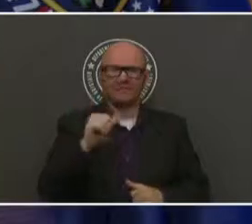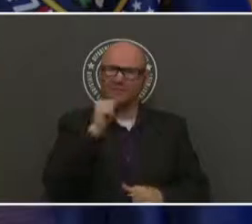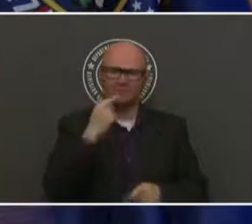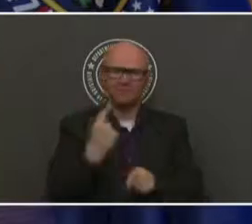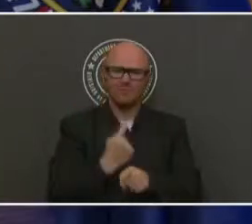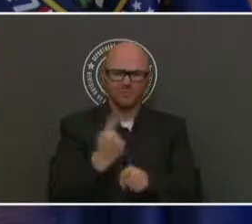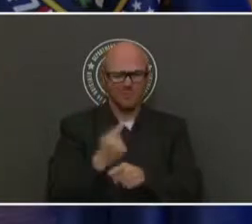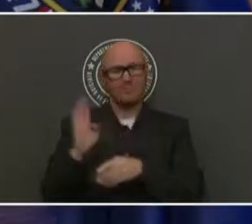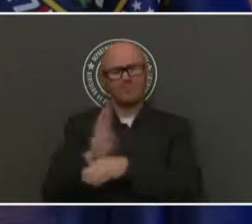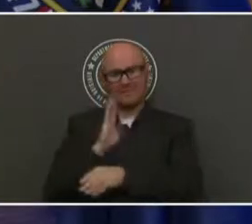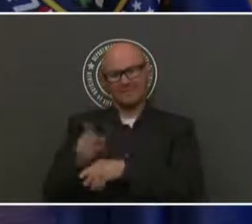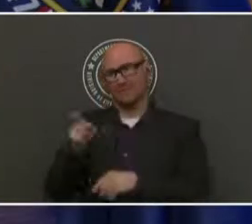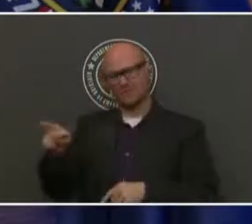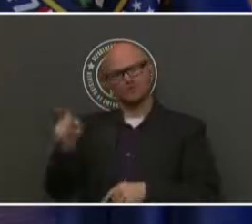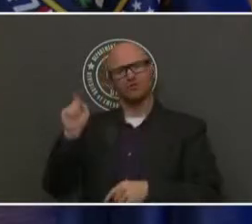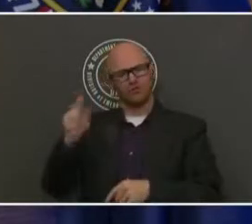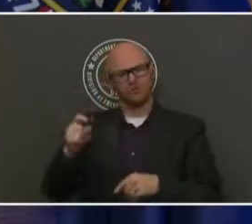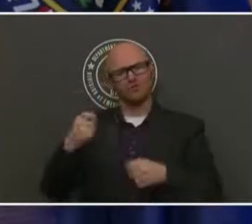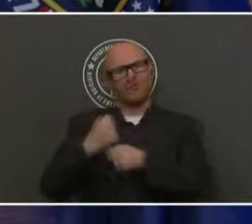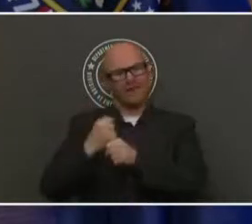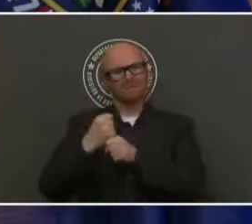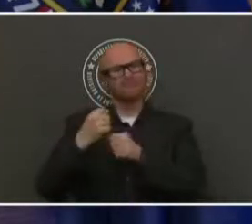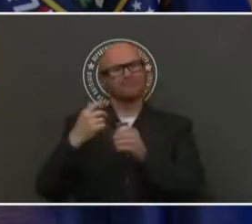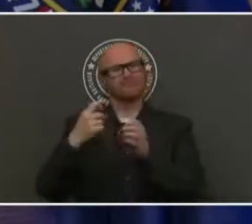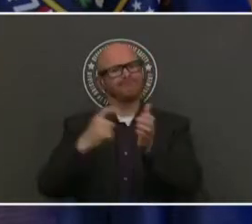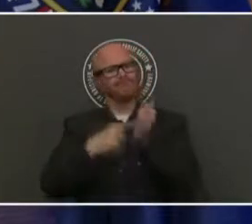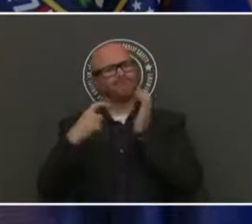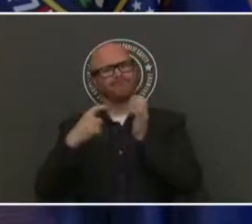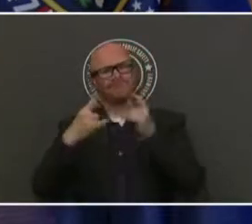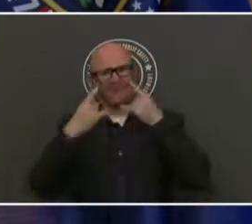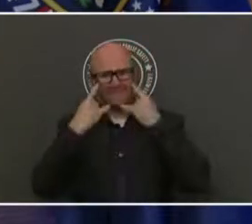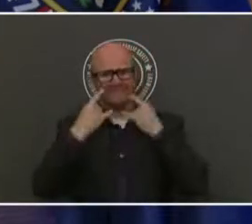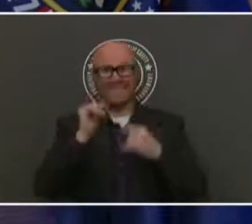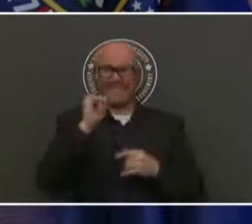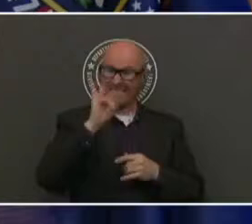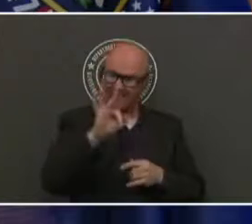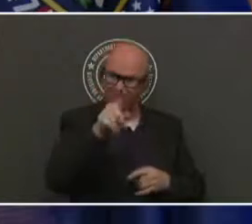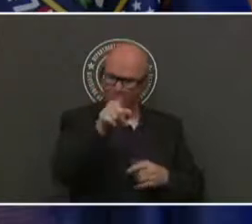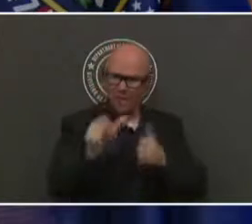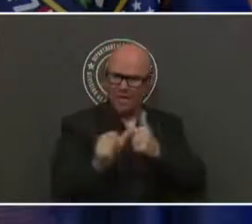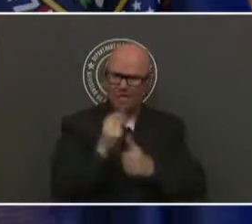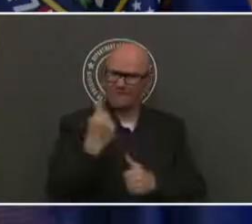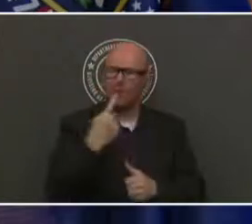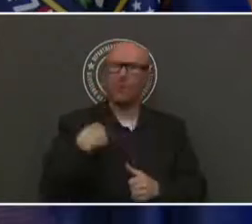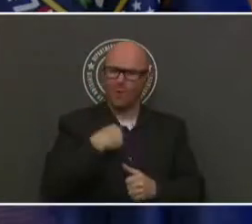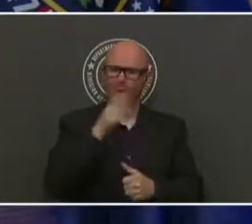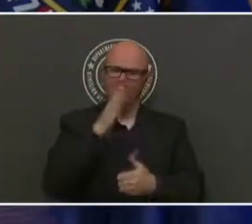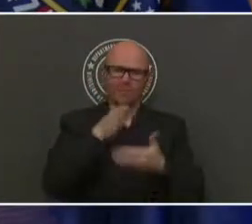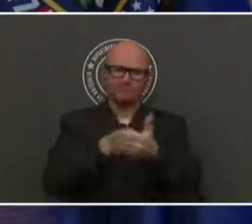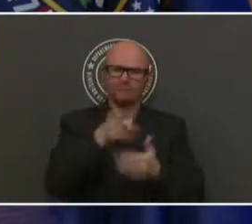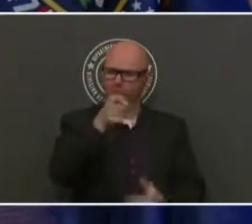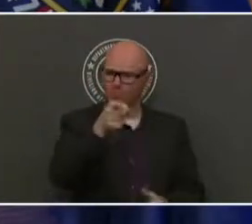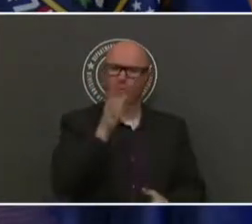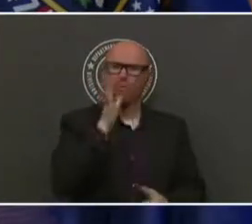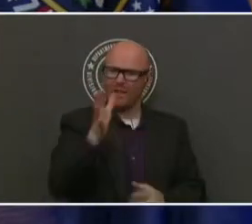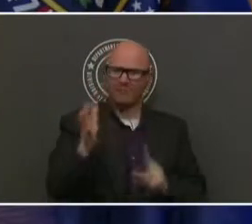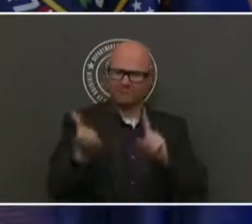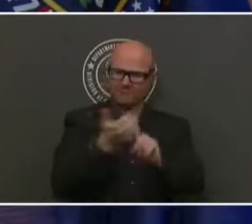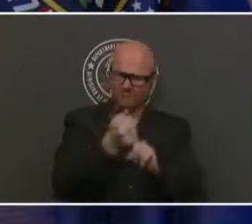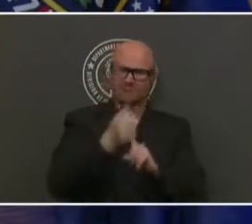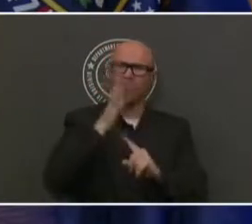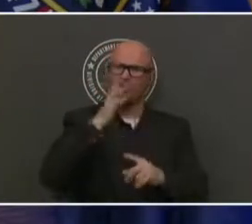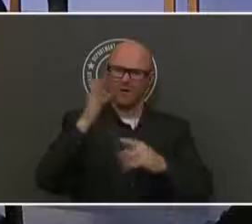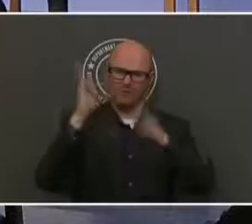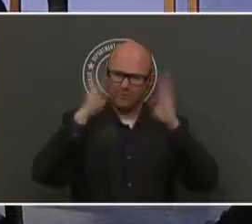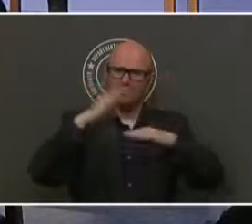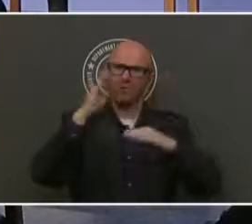and we will hold you accountable. We will prosecute you to the fullest extent of the law if you threaten people. It's unacceptable, and we won't allow that here in the state of